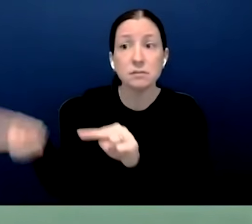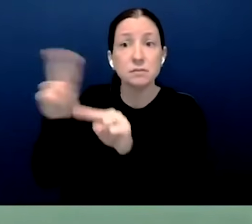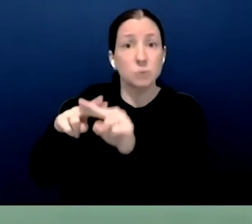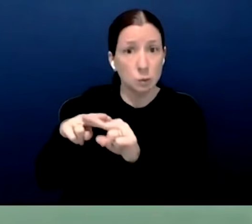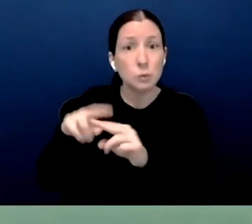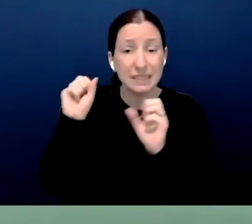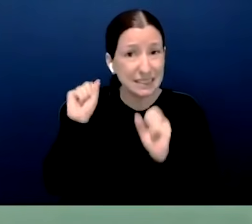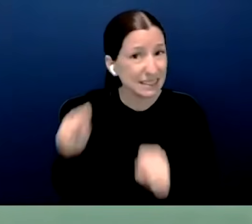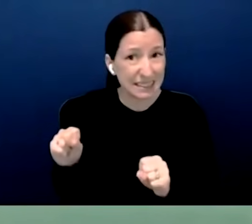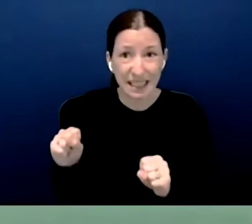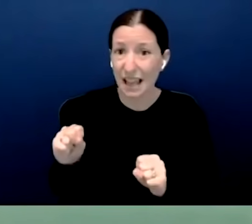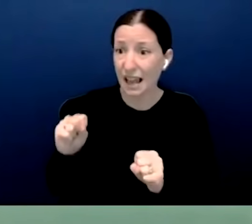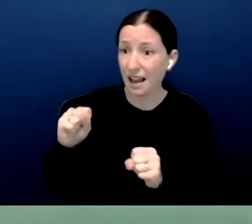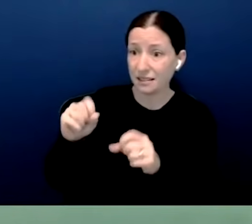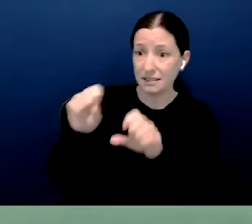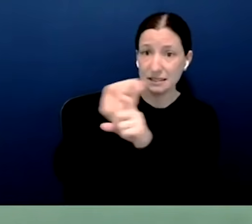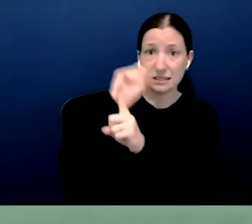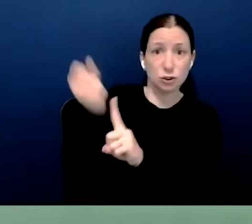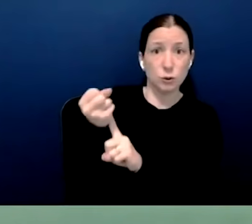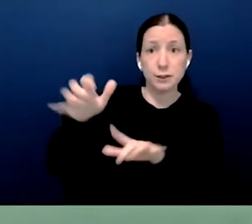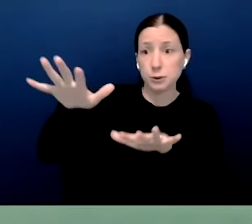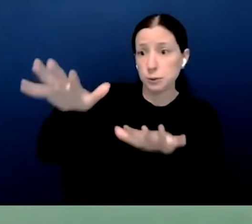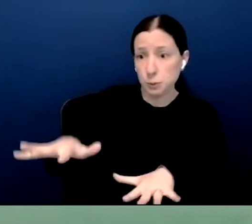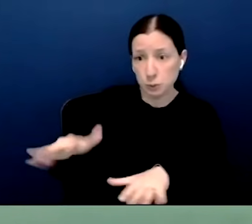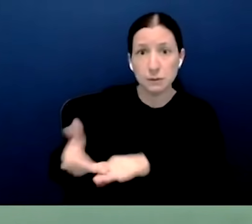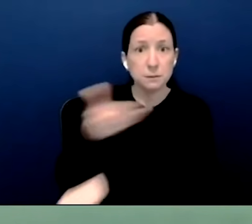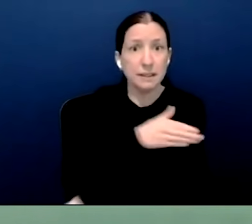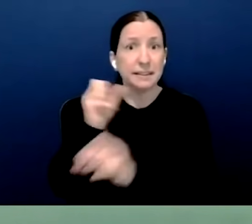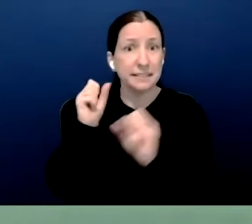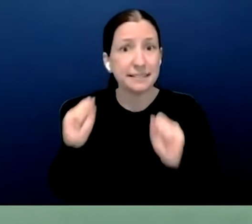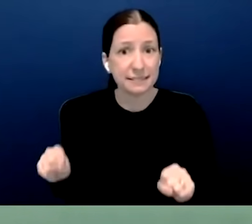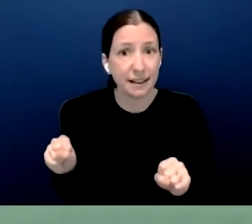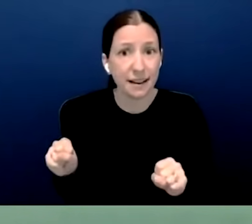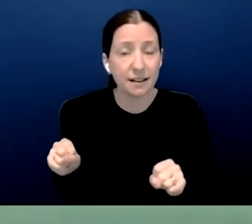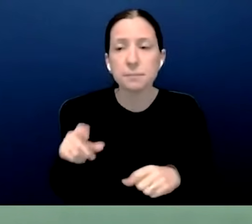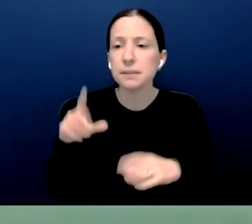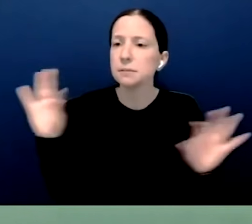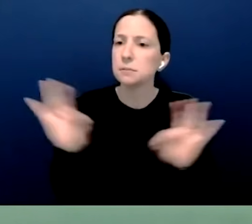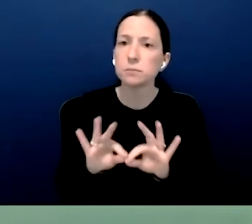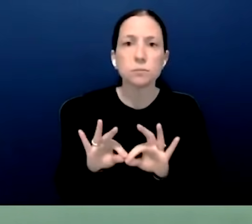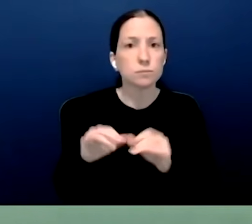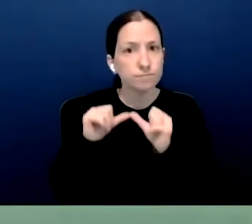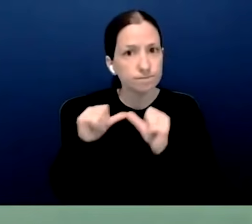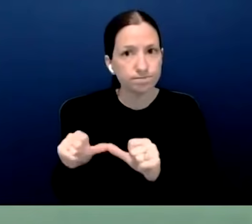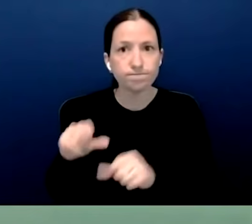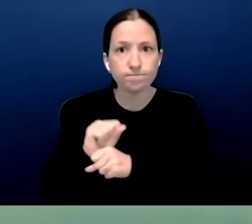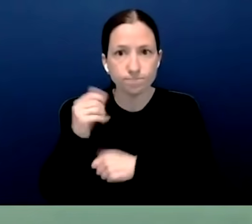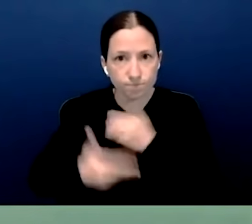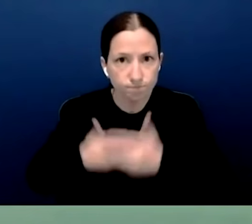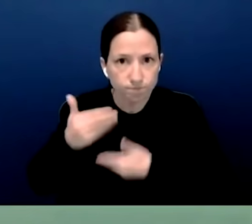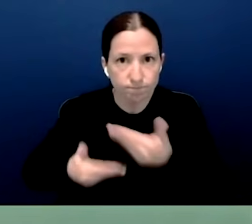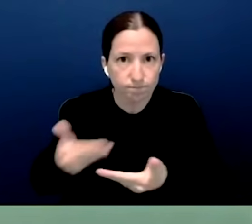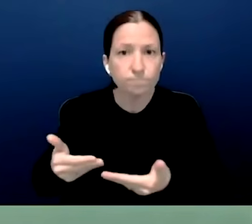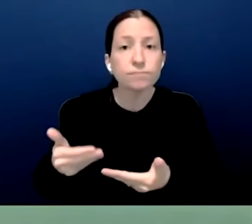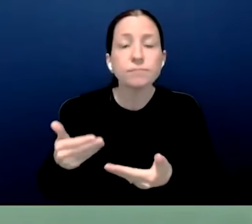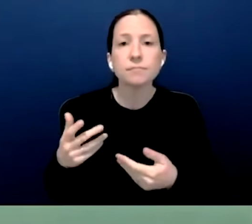significantly improve the situation. But we have to continue to do that, continue to work on that, and I